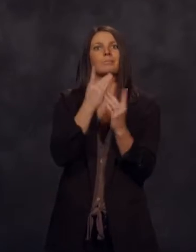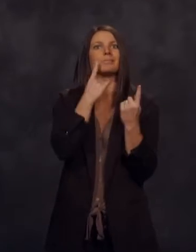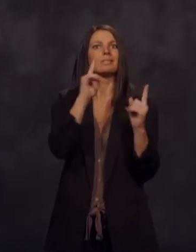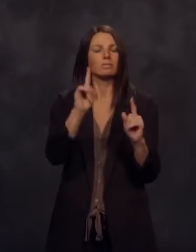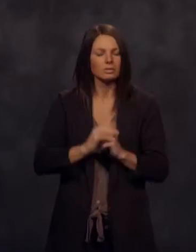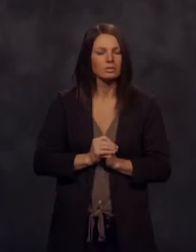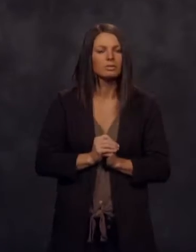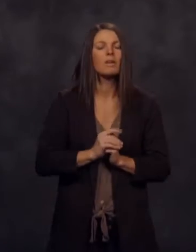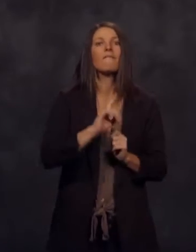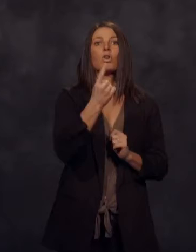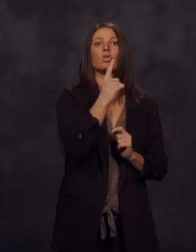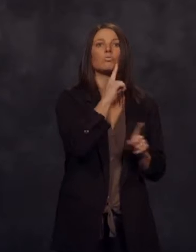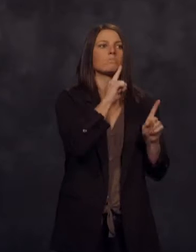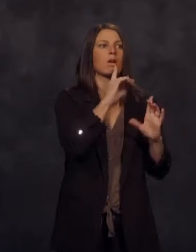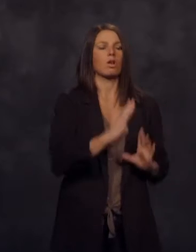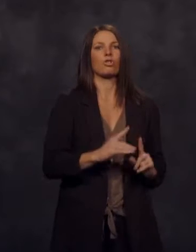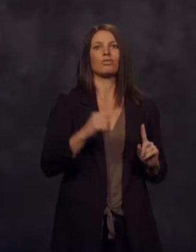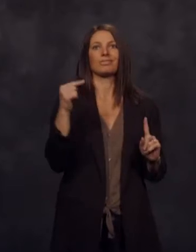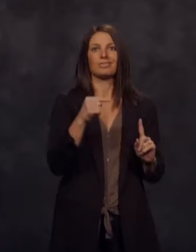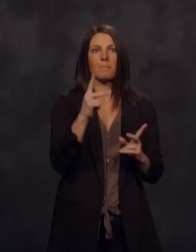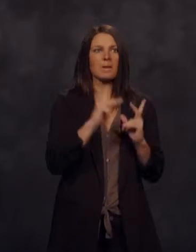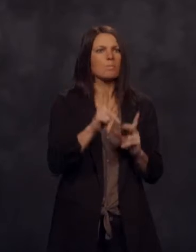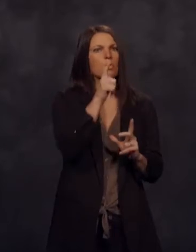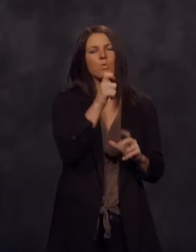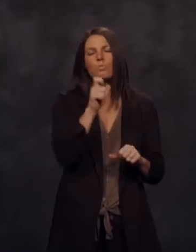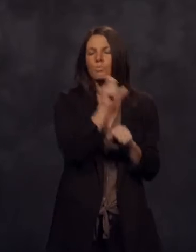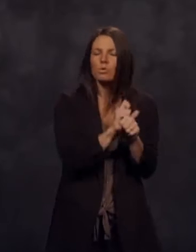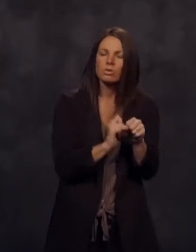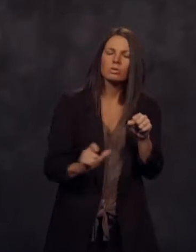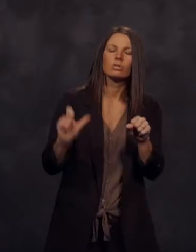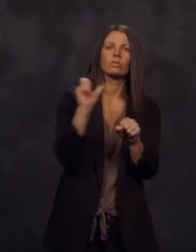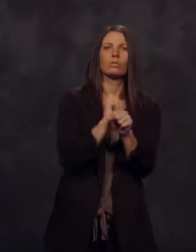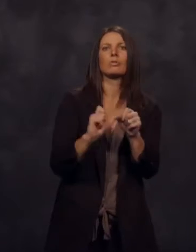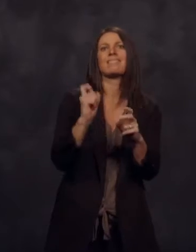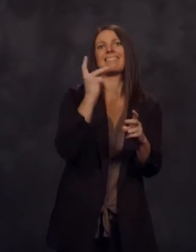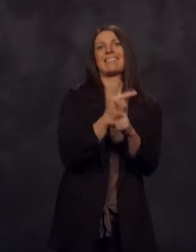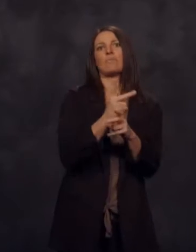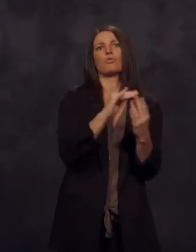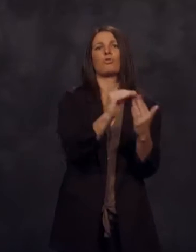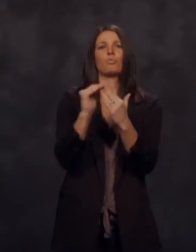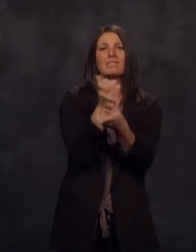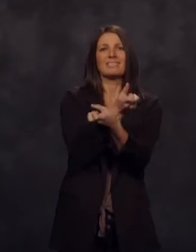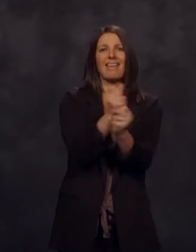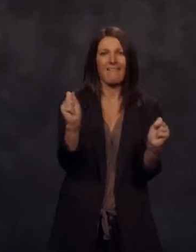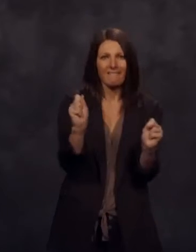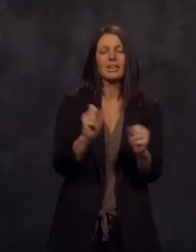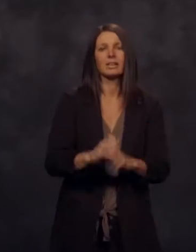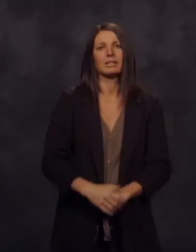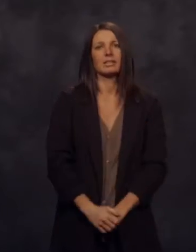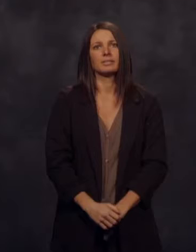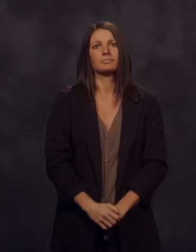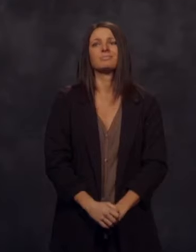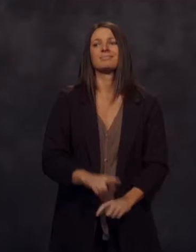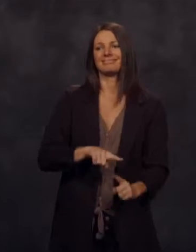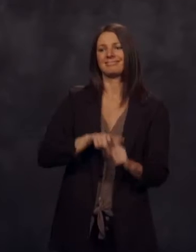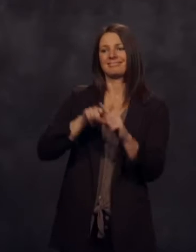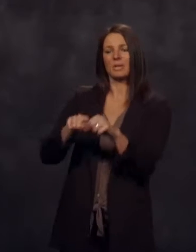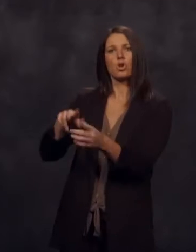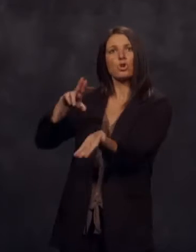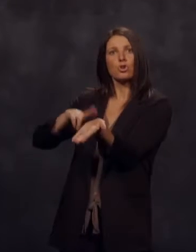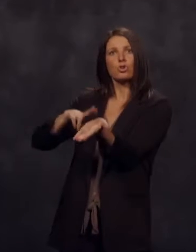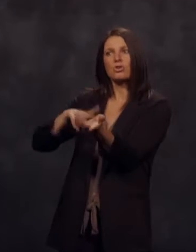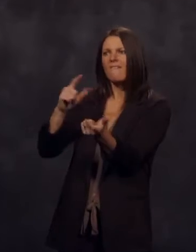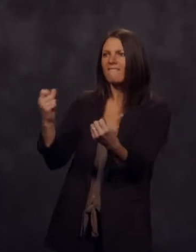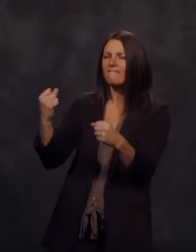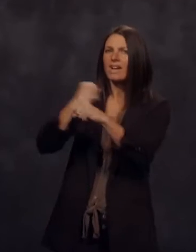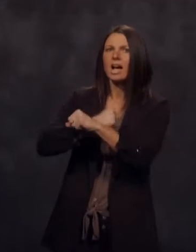on our first responders, those who work tirelessly to keep our community safe in our worst moments. We depend on our nurses who